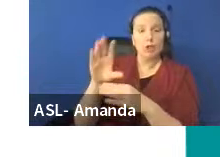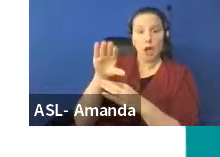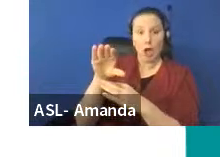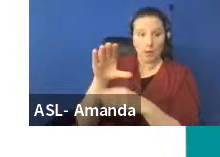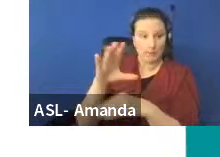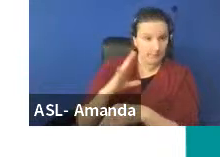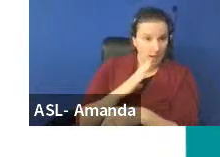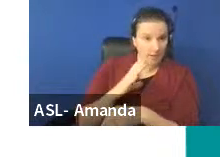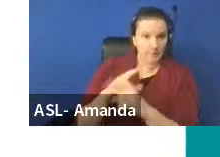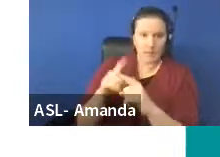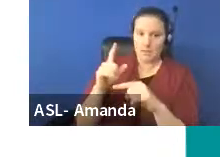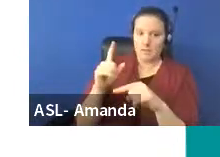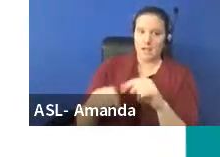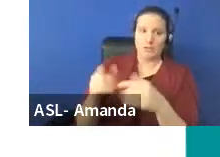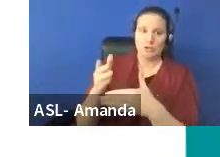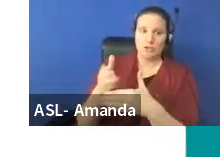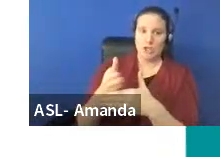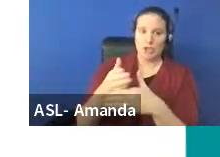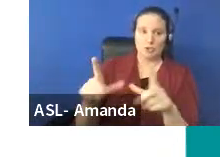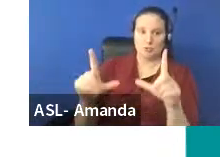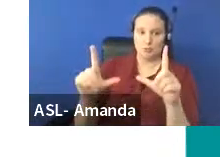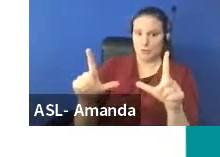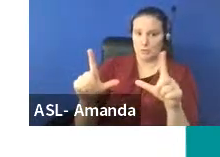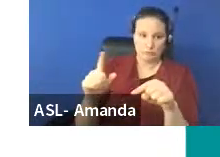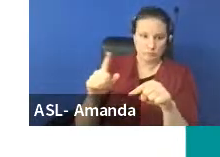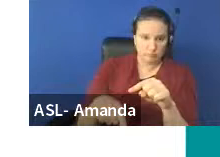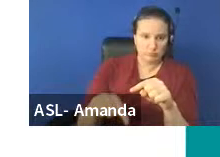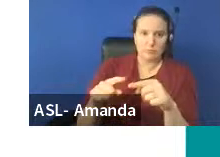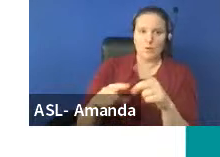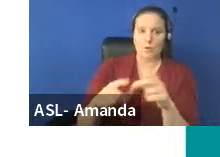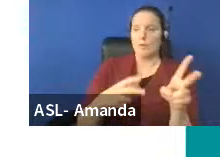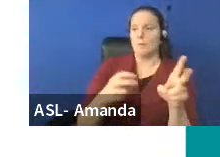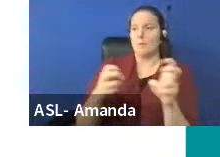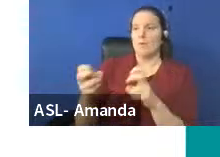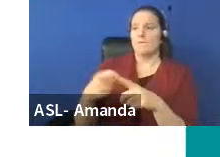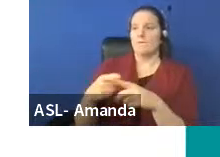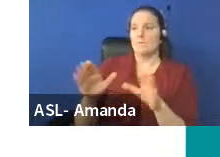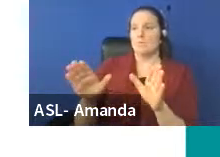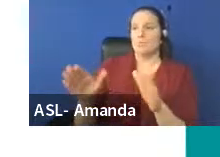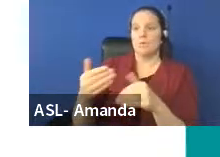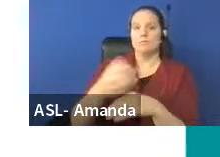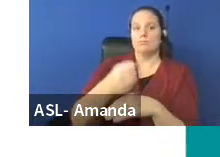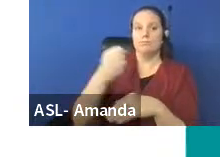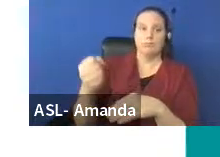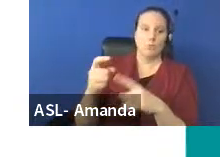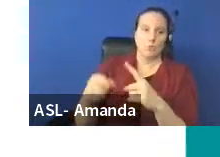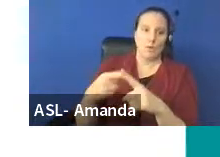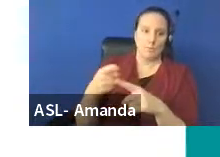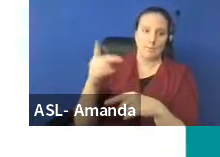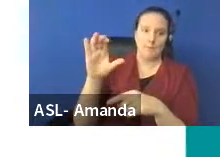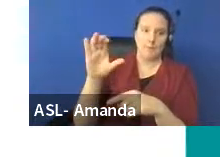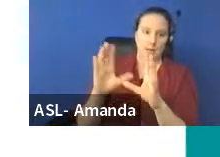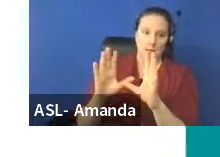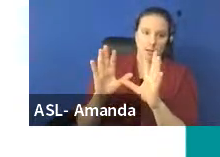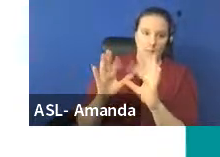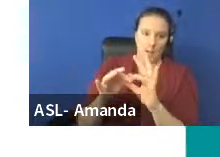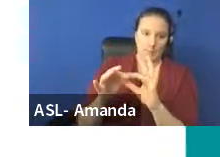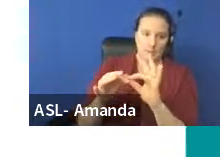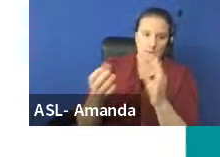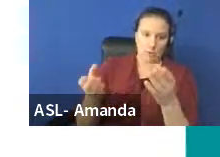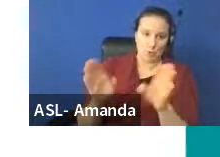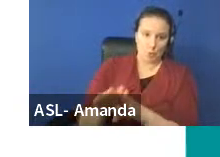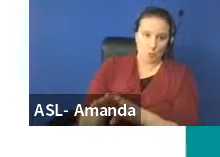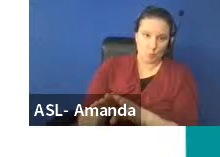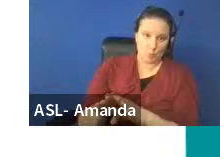but will not be allowed to share their screens and will be removed from the room once the public comment period